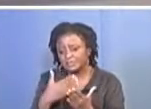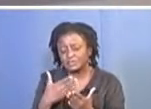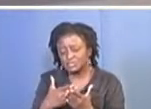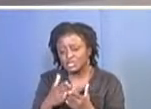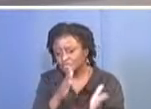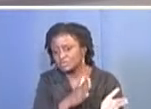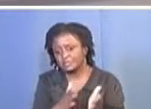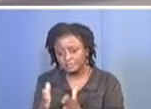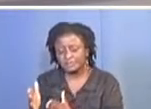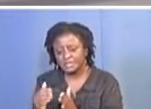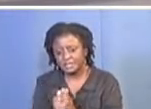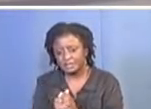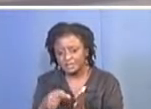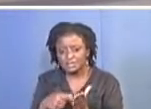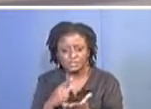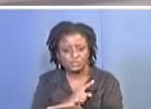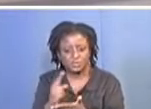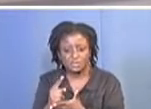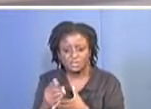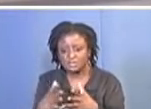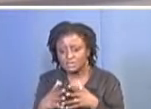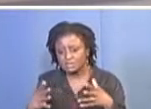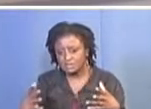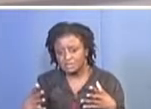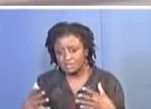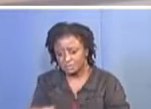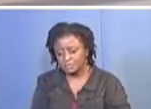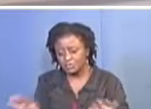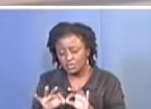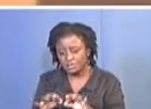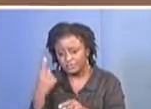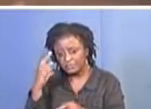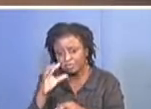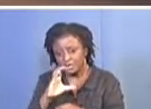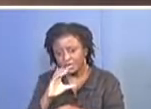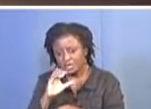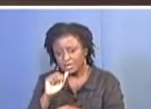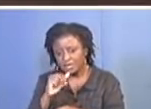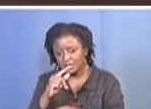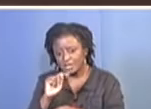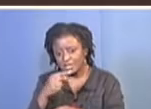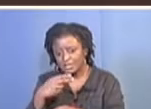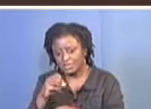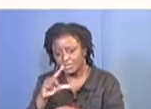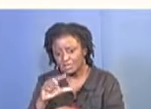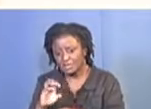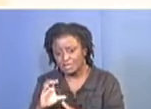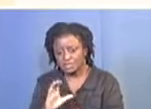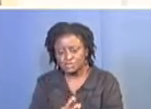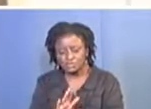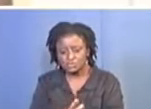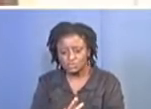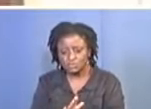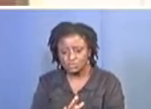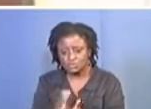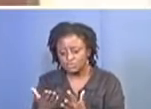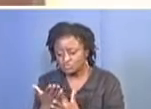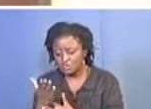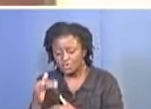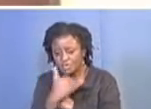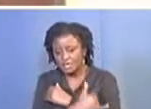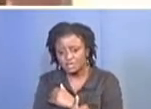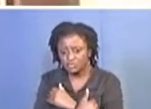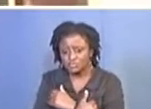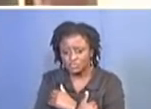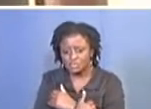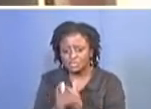This week, a significant one for Catholic schools throughout the country. Catholic Schools Week, as it's called, is typically observed with masses, open